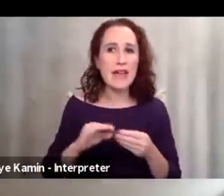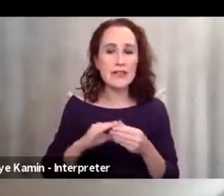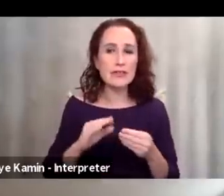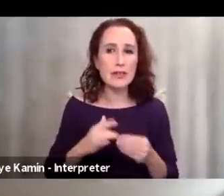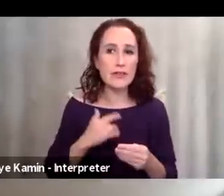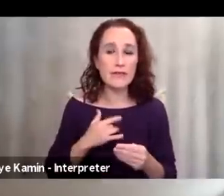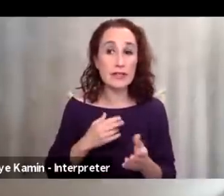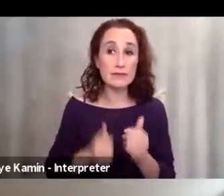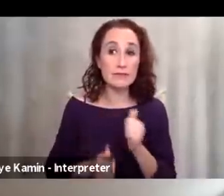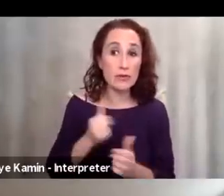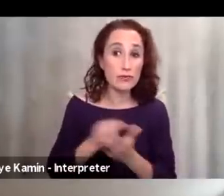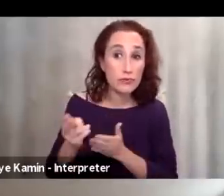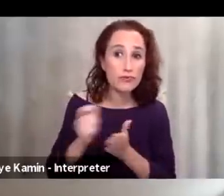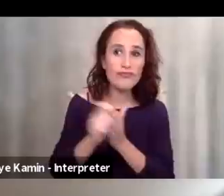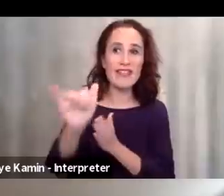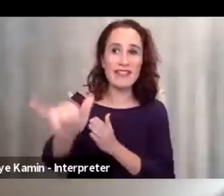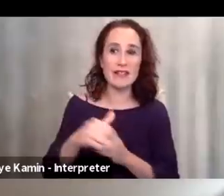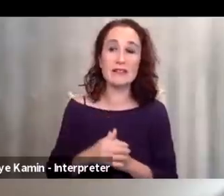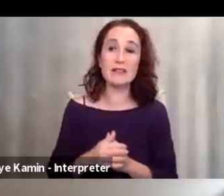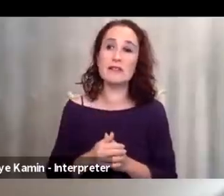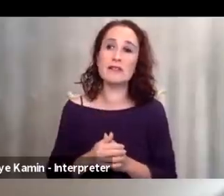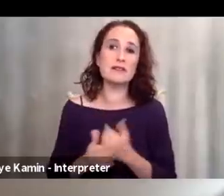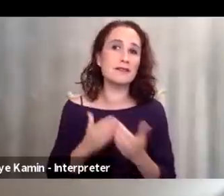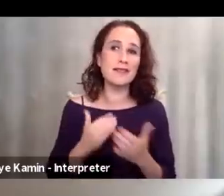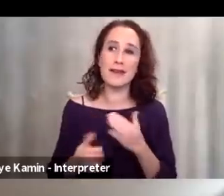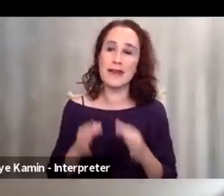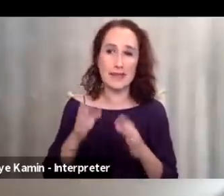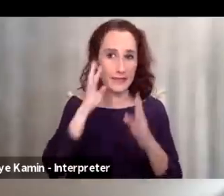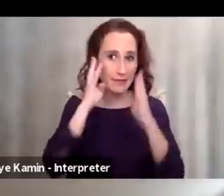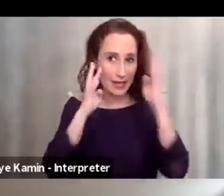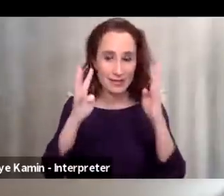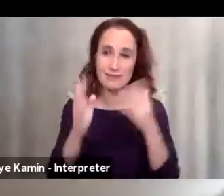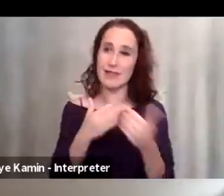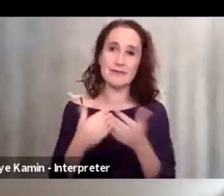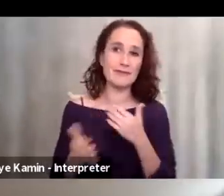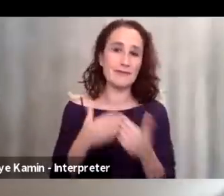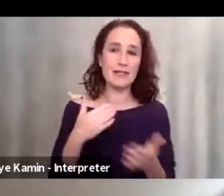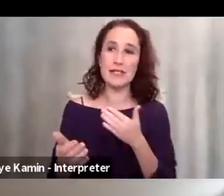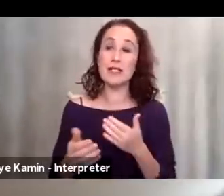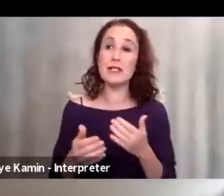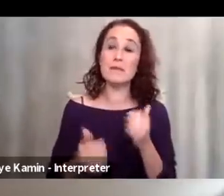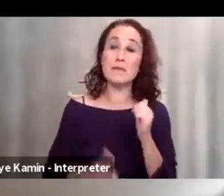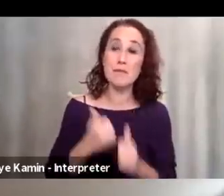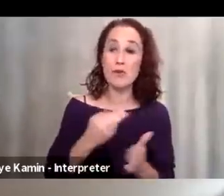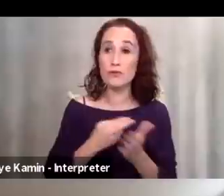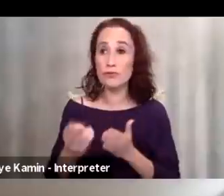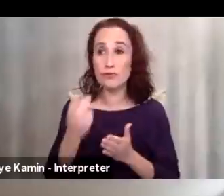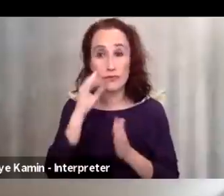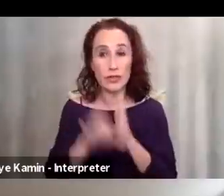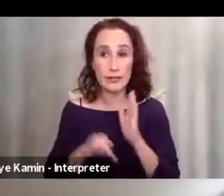the truest, even if it's fantasy, it doesn't matter, you know, the truest in terms of